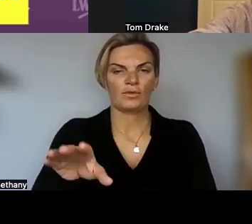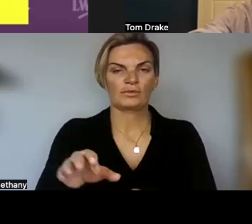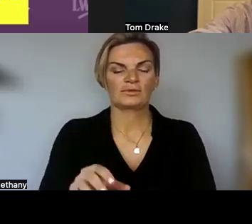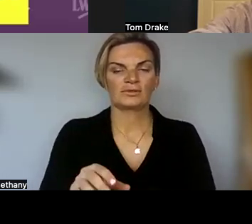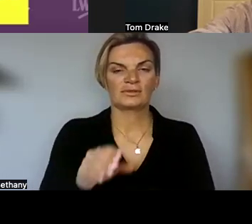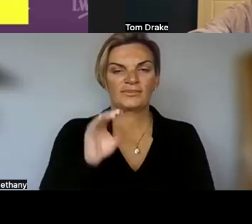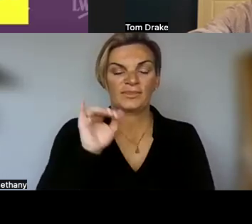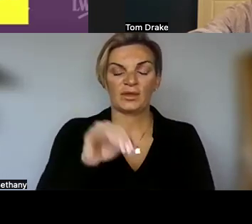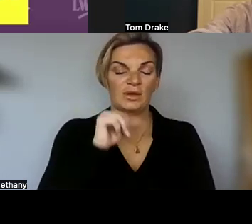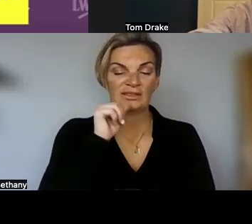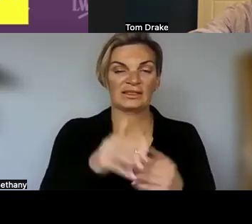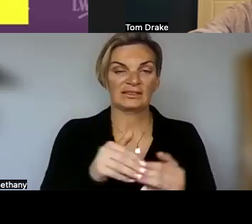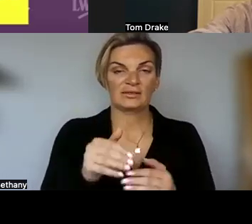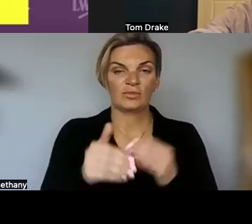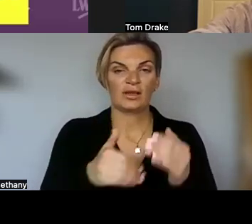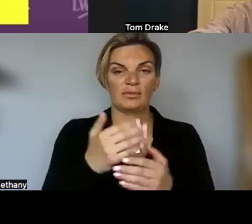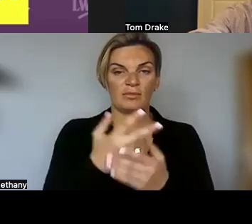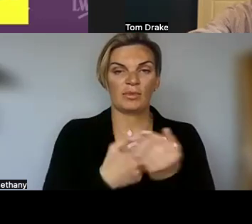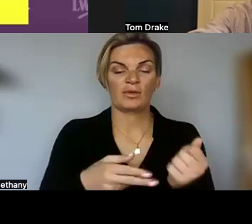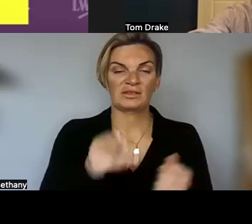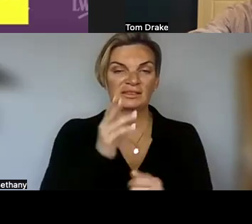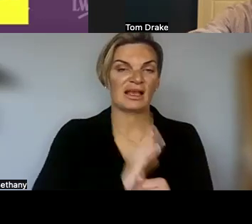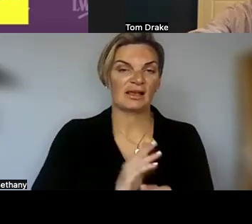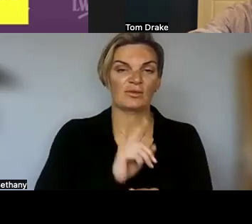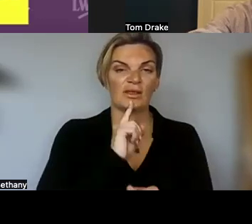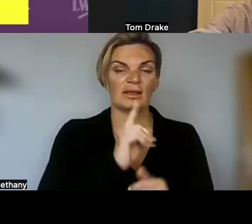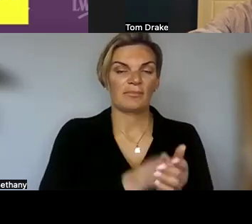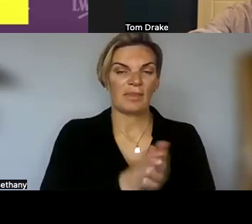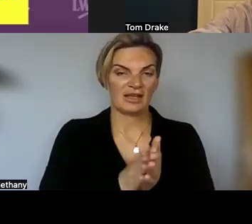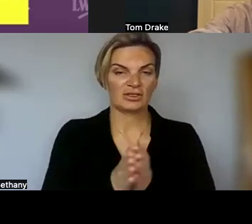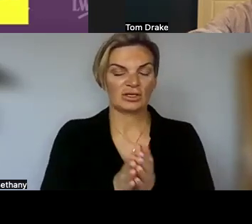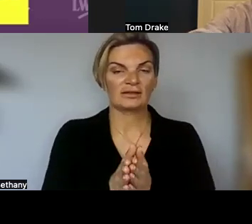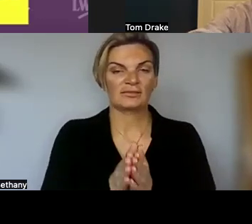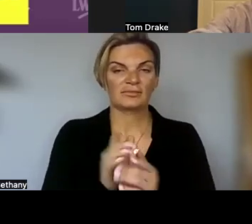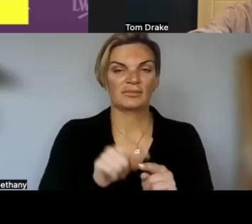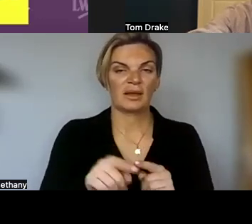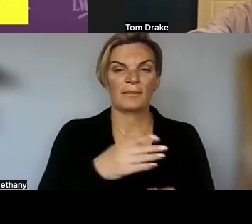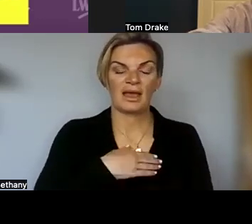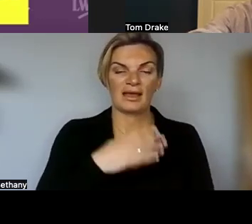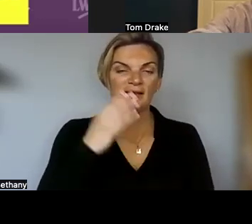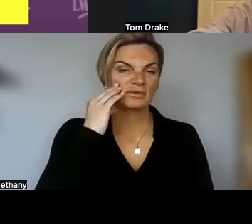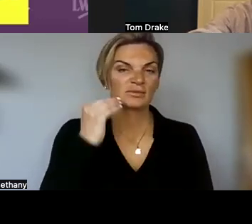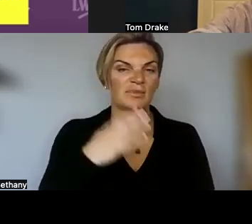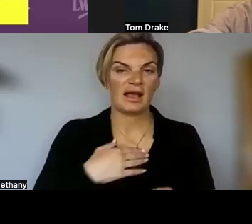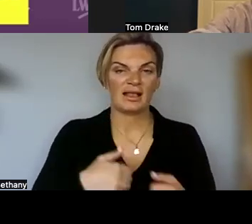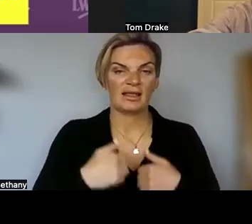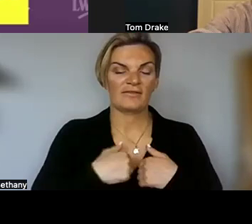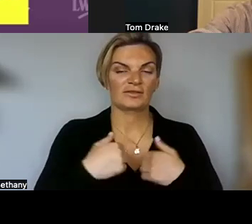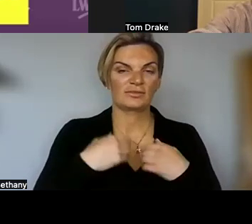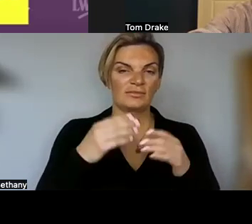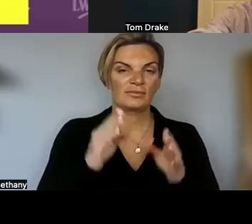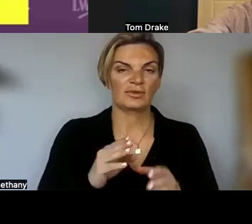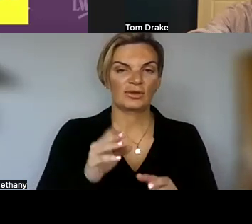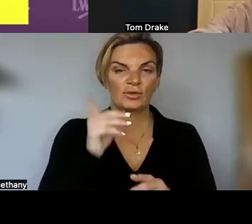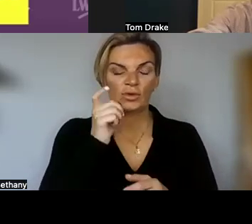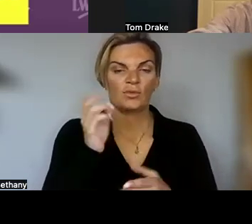an easy process because both sides were very passionate. But I feel like through my experience in my life, I was the person that brought this